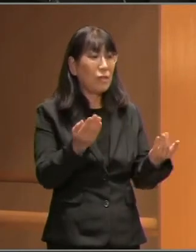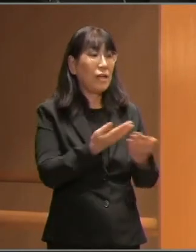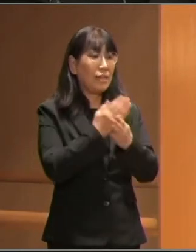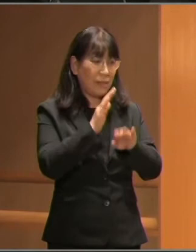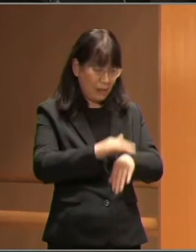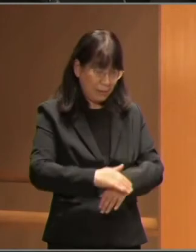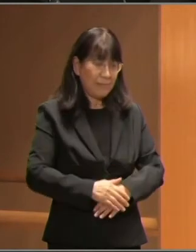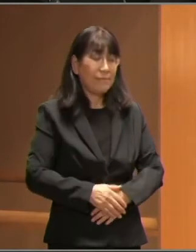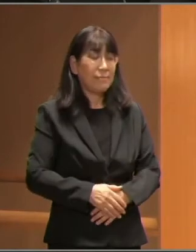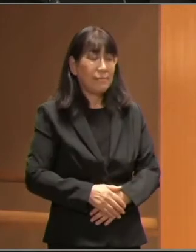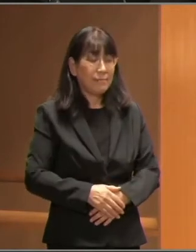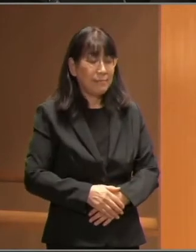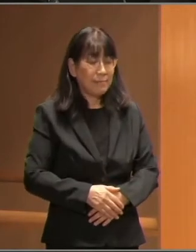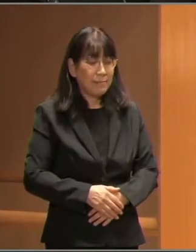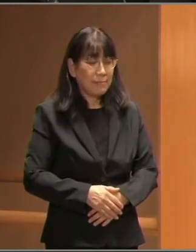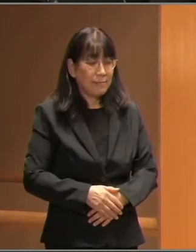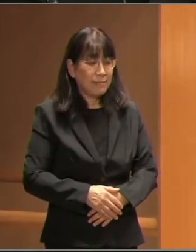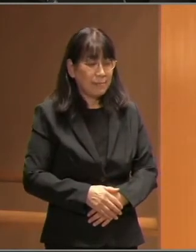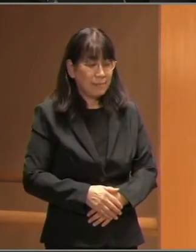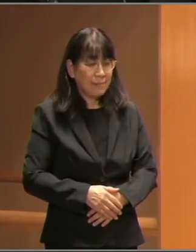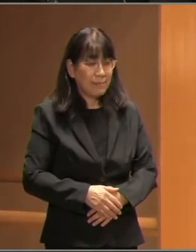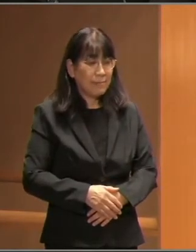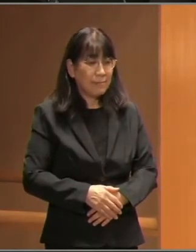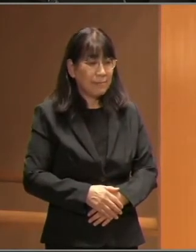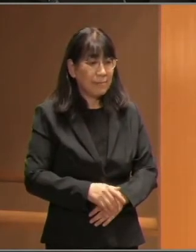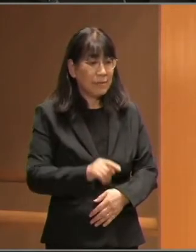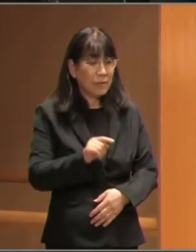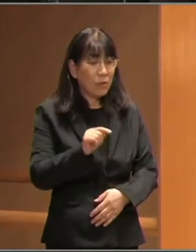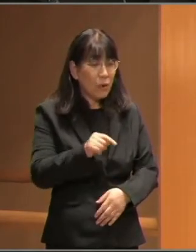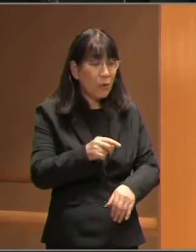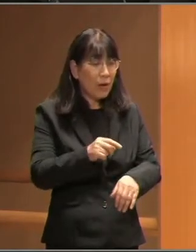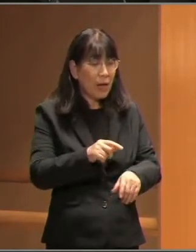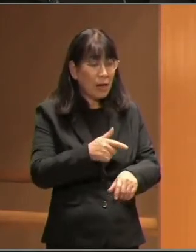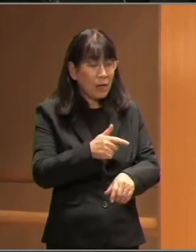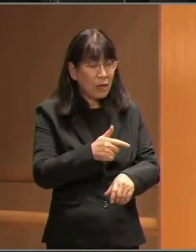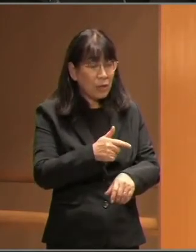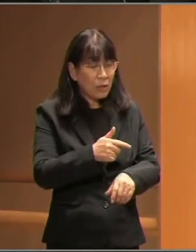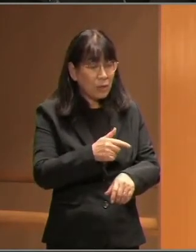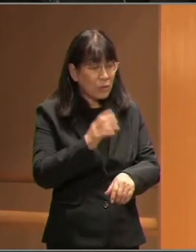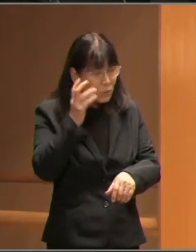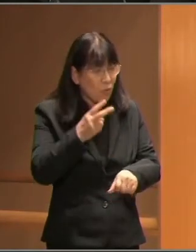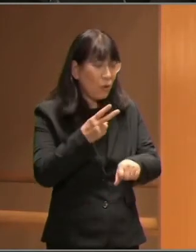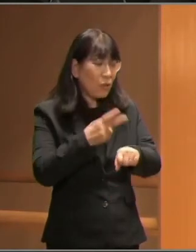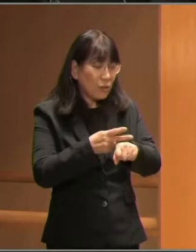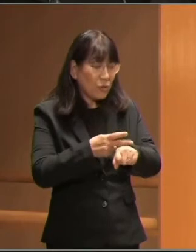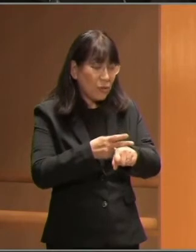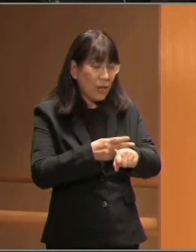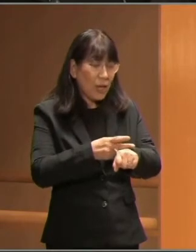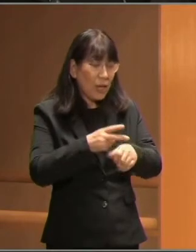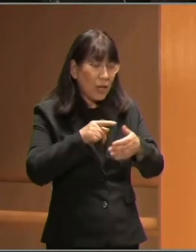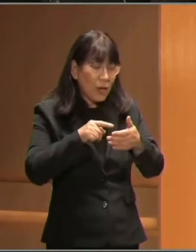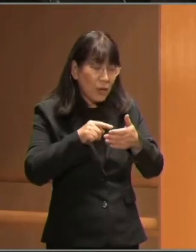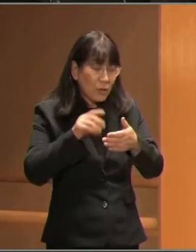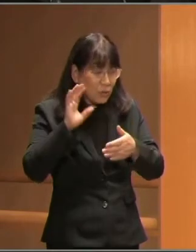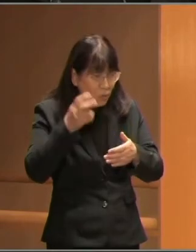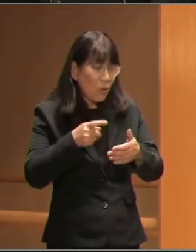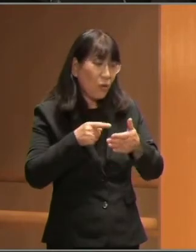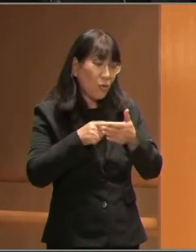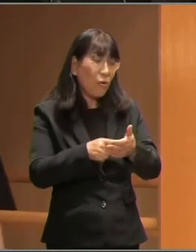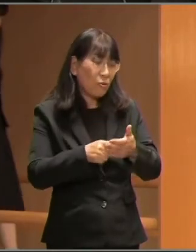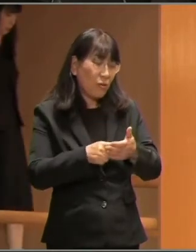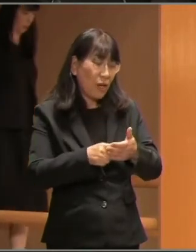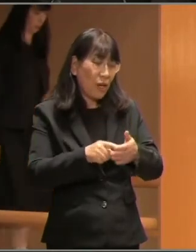sense. But actually, this is thanks to a excellent technology and